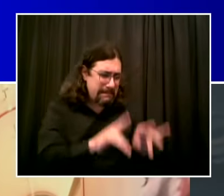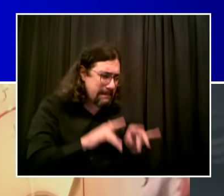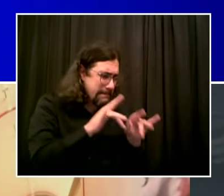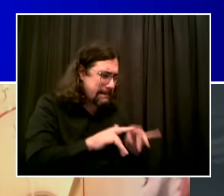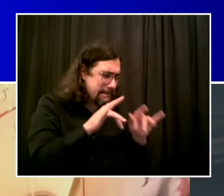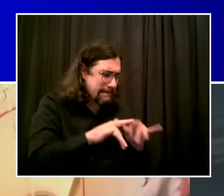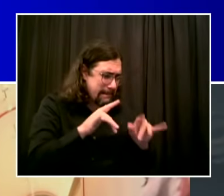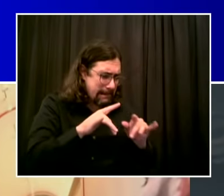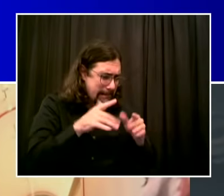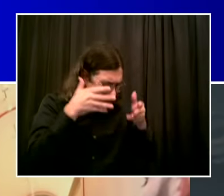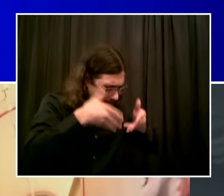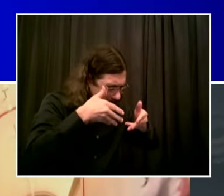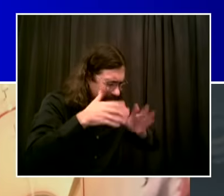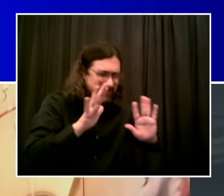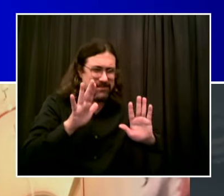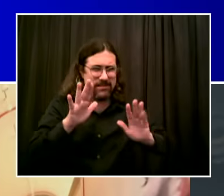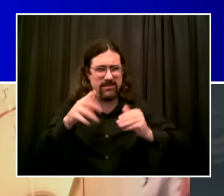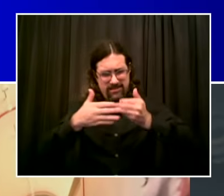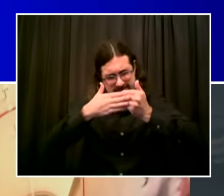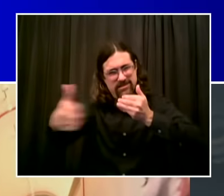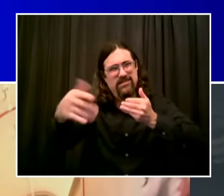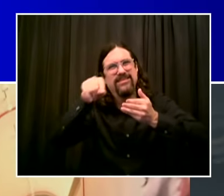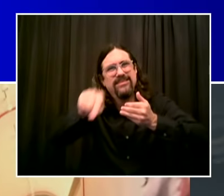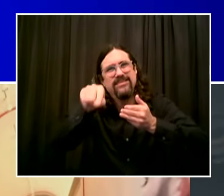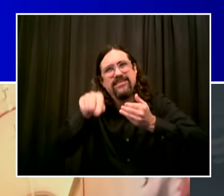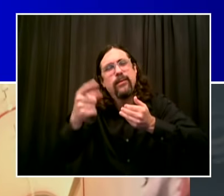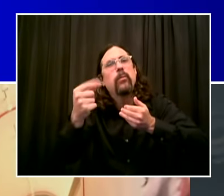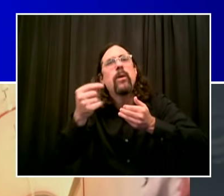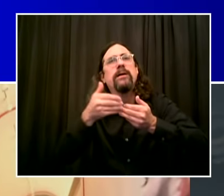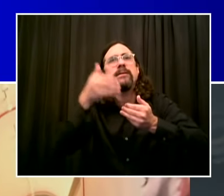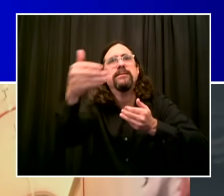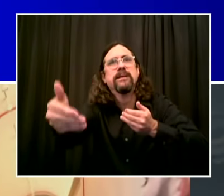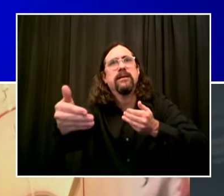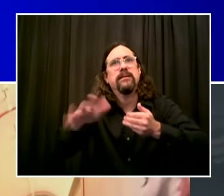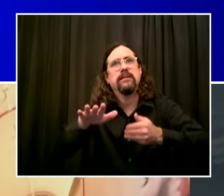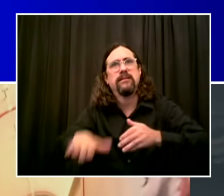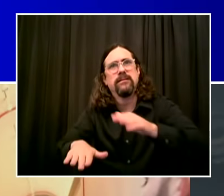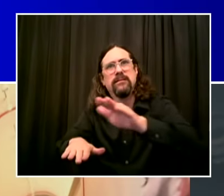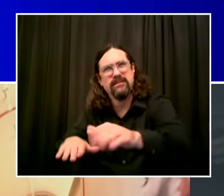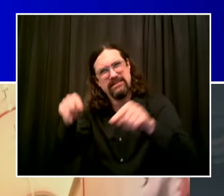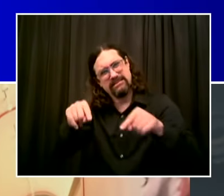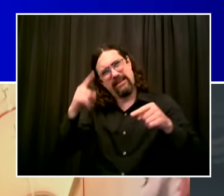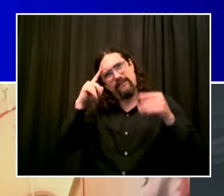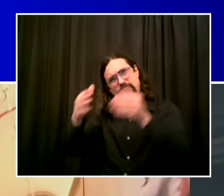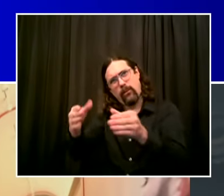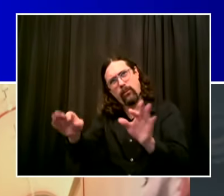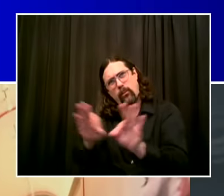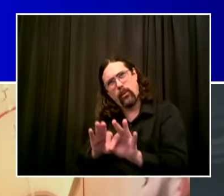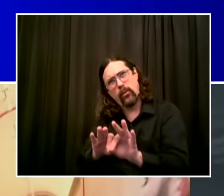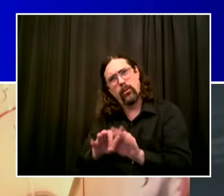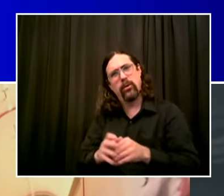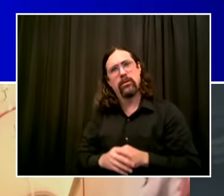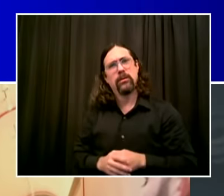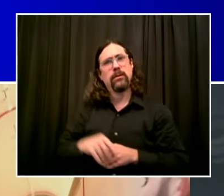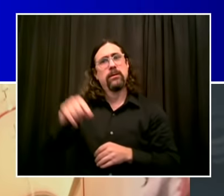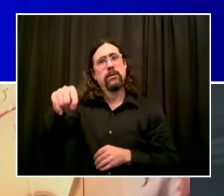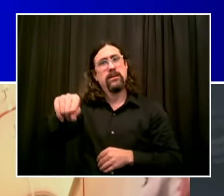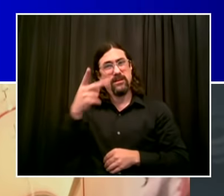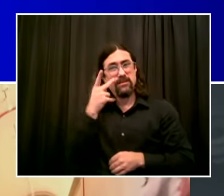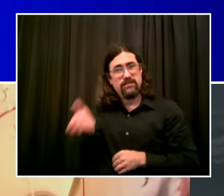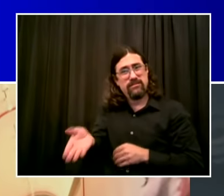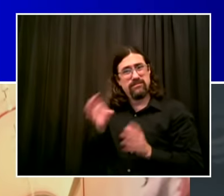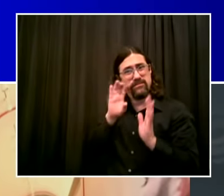with John Lewis. He spoke at the New York Historical Society, and I asked him